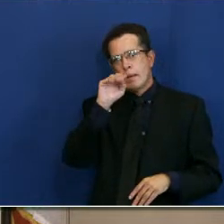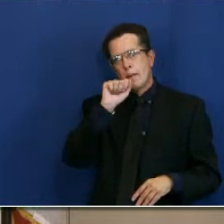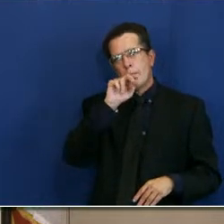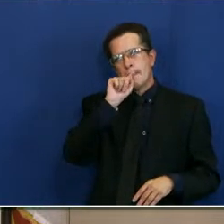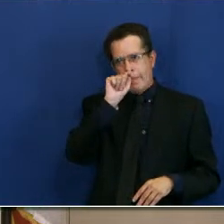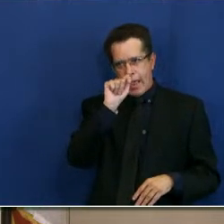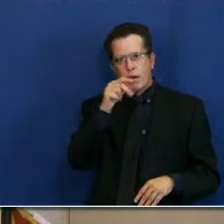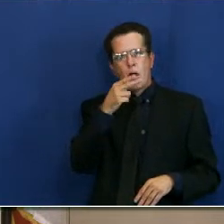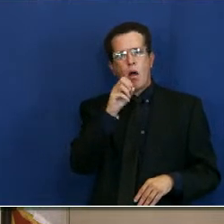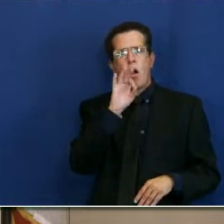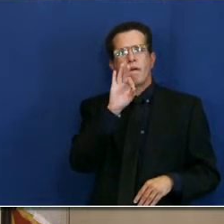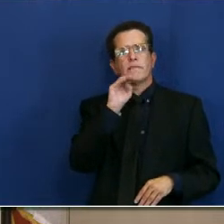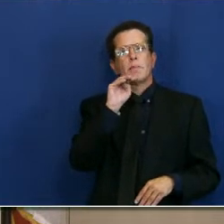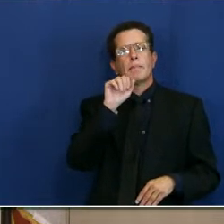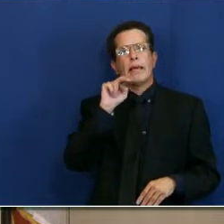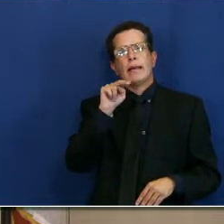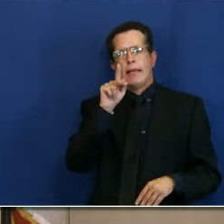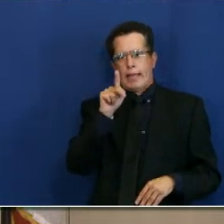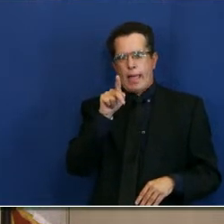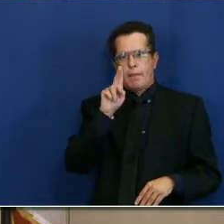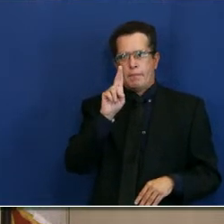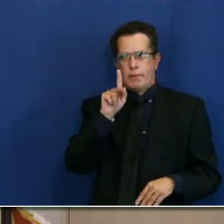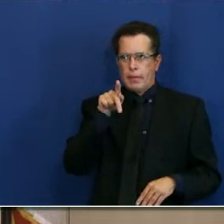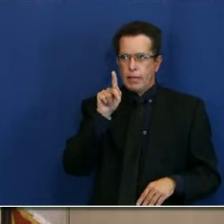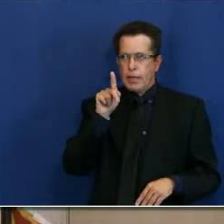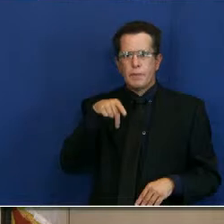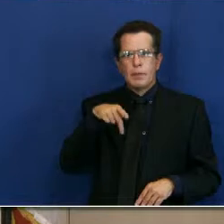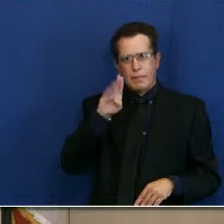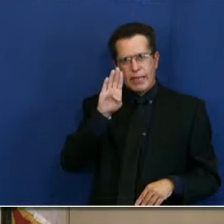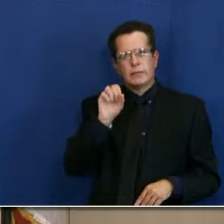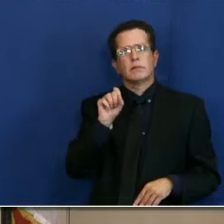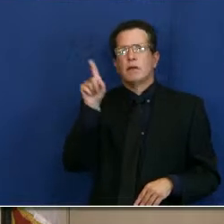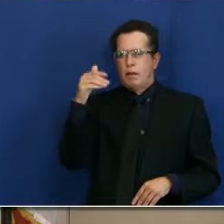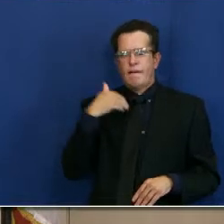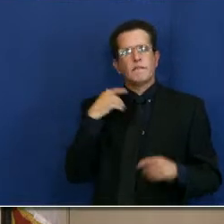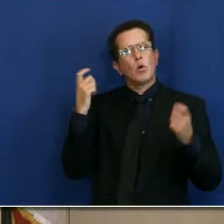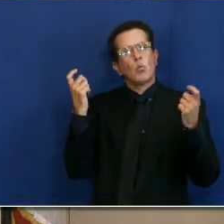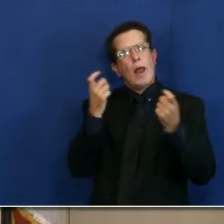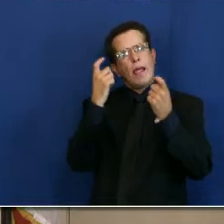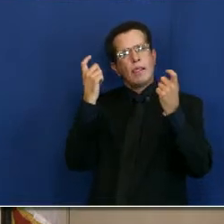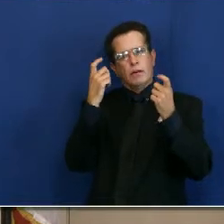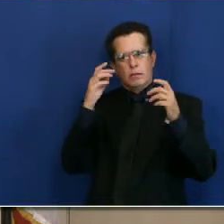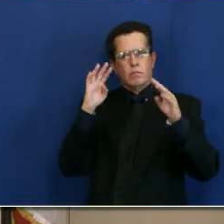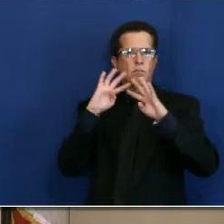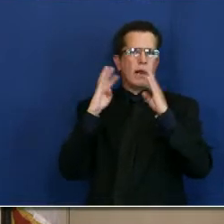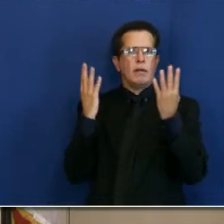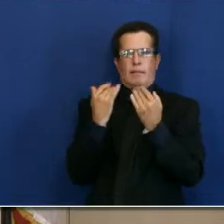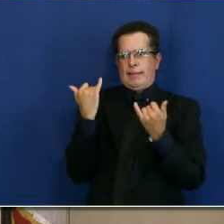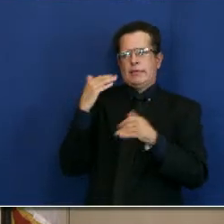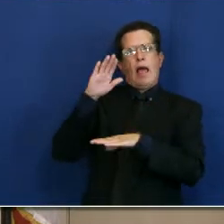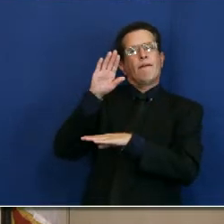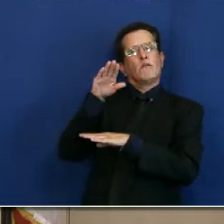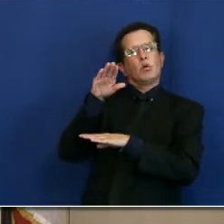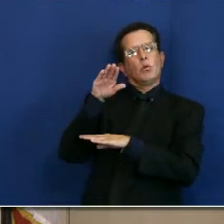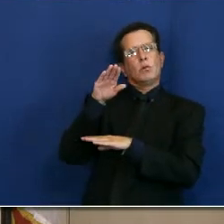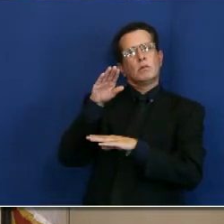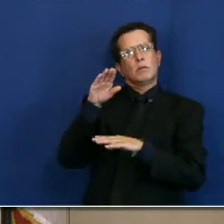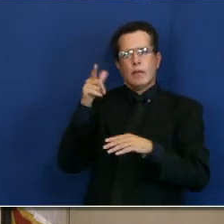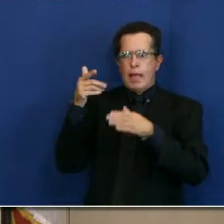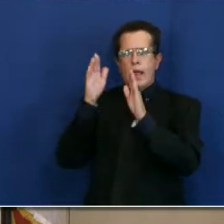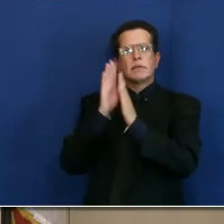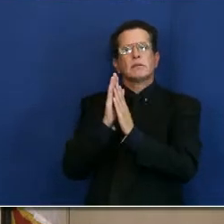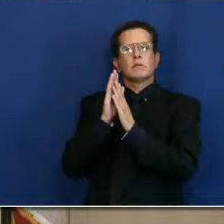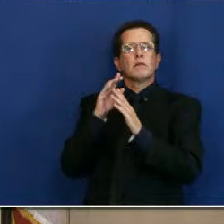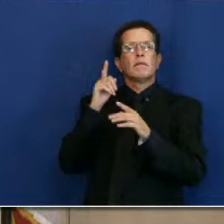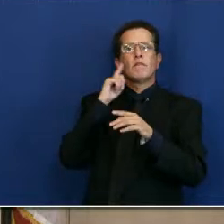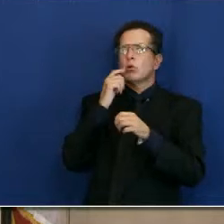Hoffman with KPBS. The group called the San Diego Events Coalition held a rally outside the county administration building this afternoon, asking for help to save